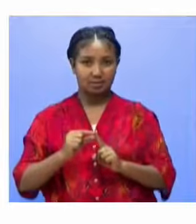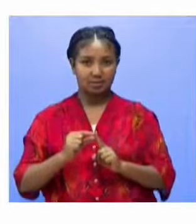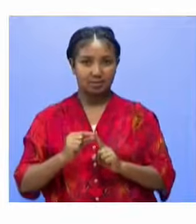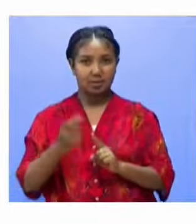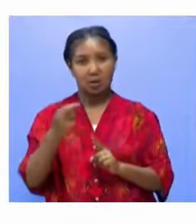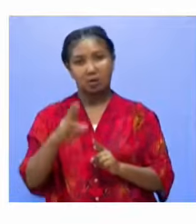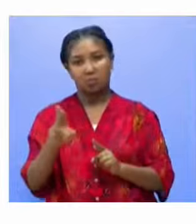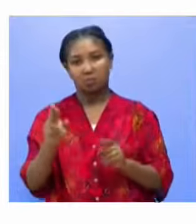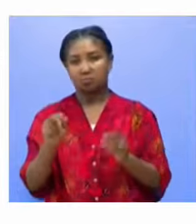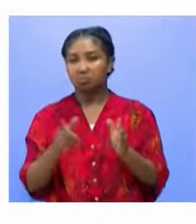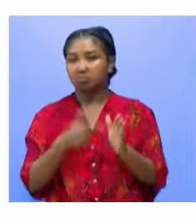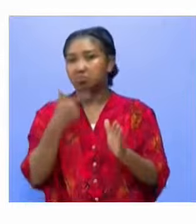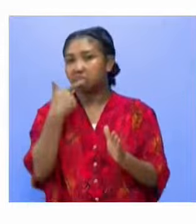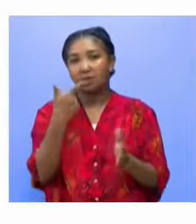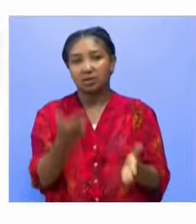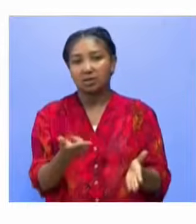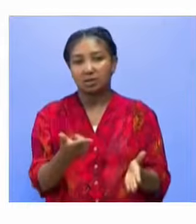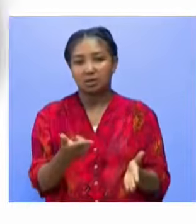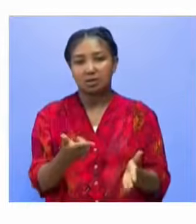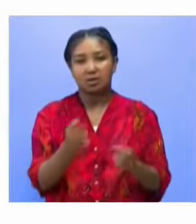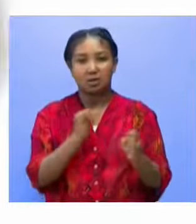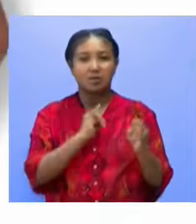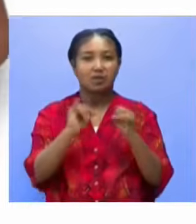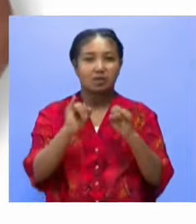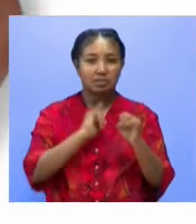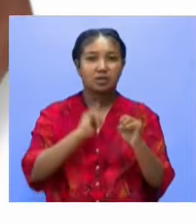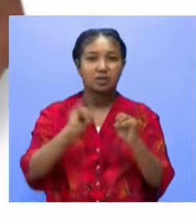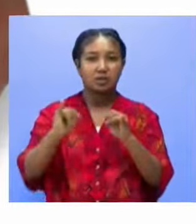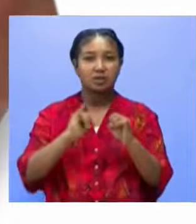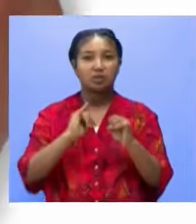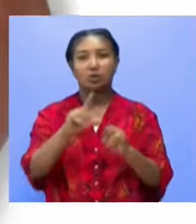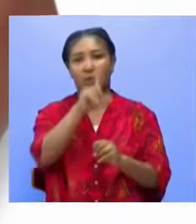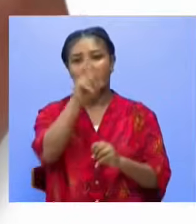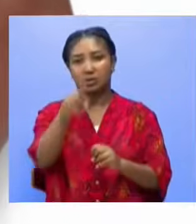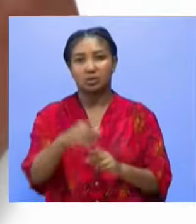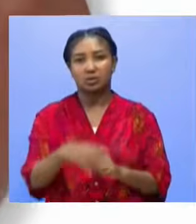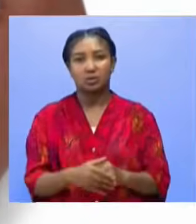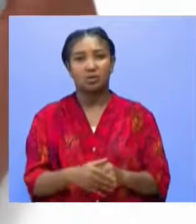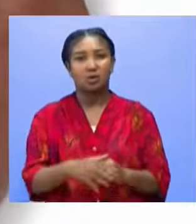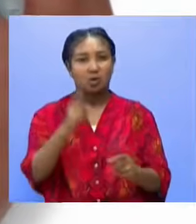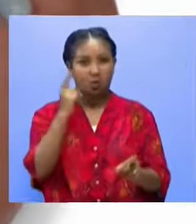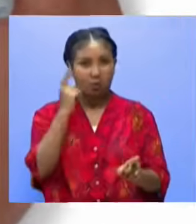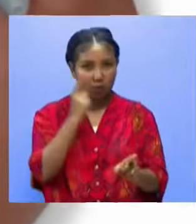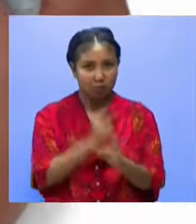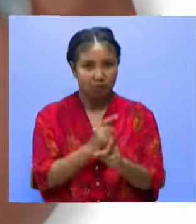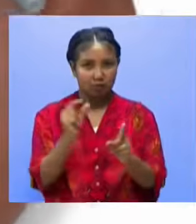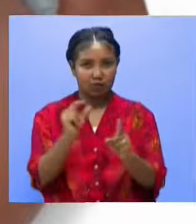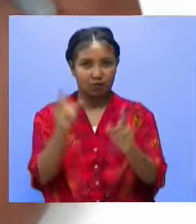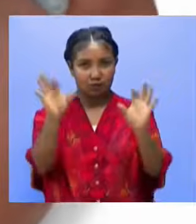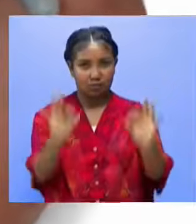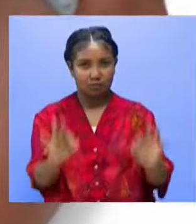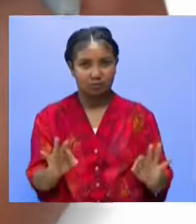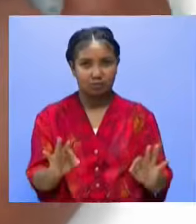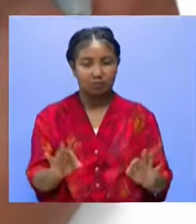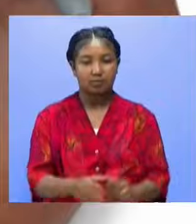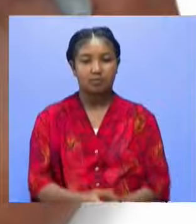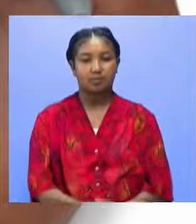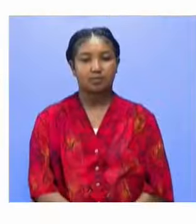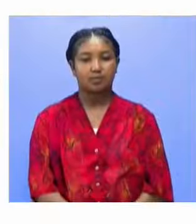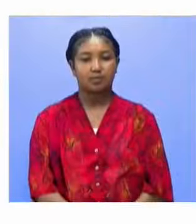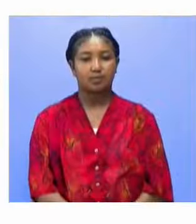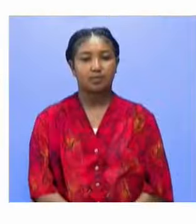or sometimes can be said information question. Appropriate cursing words